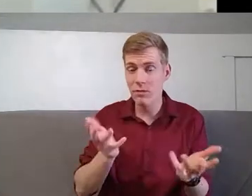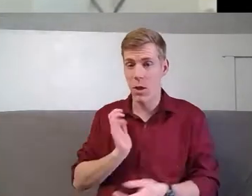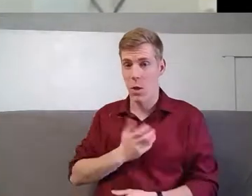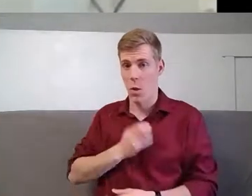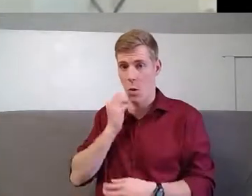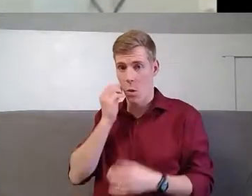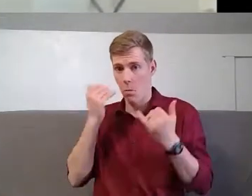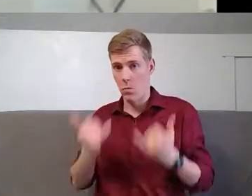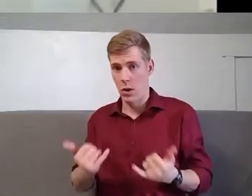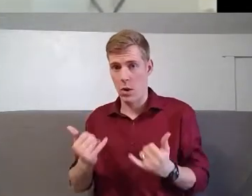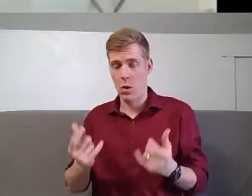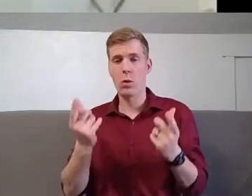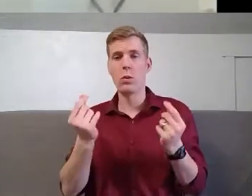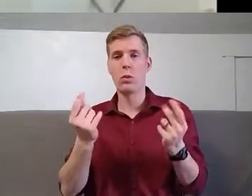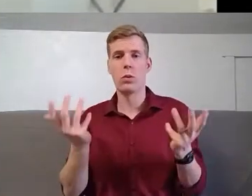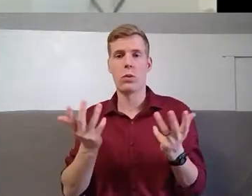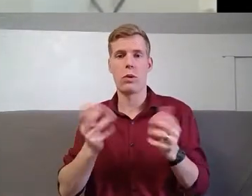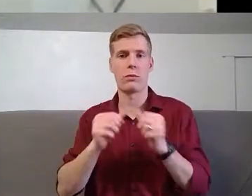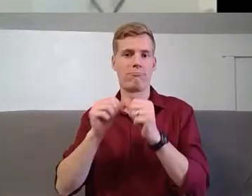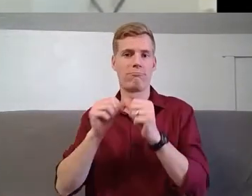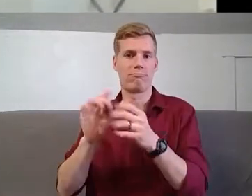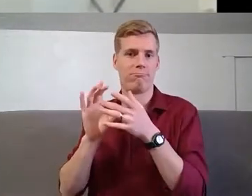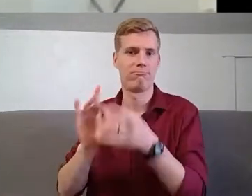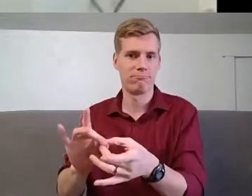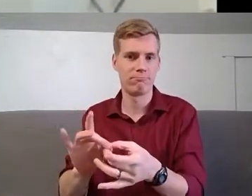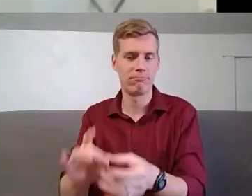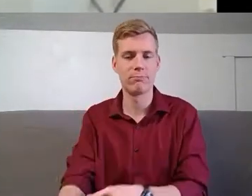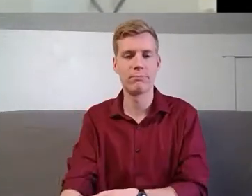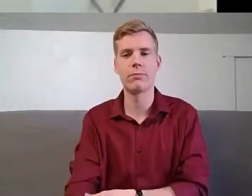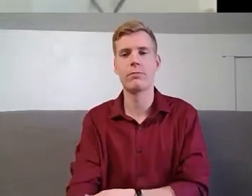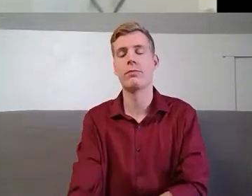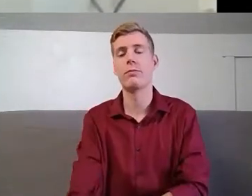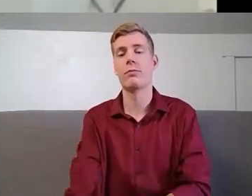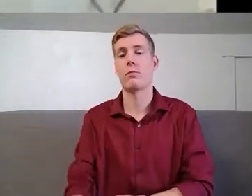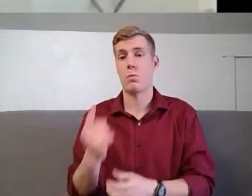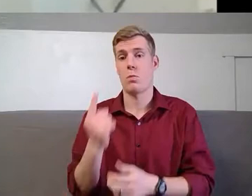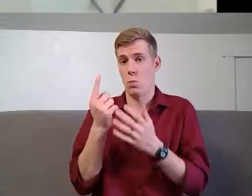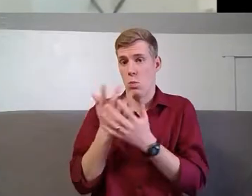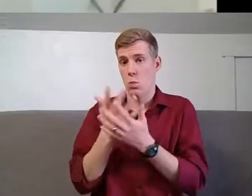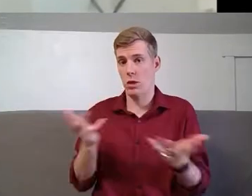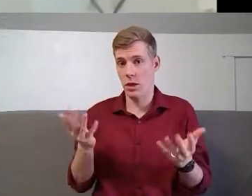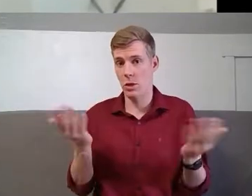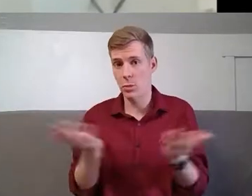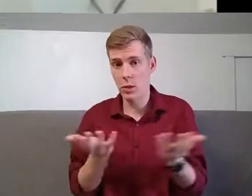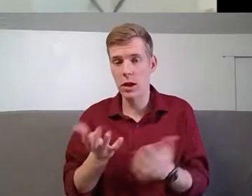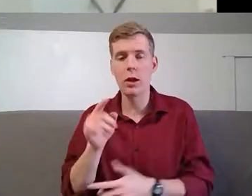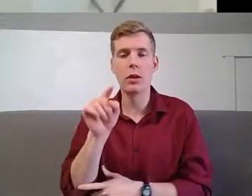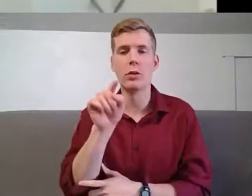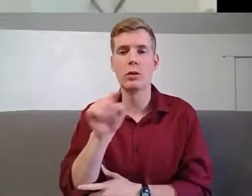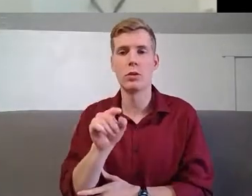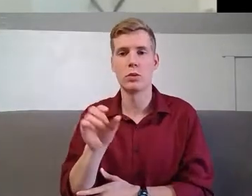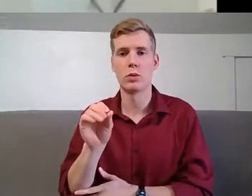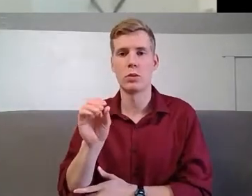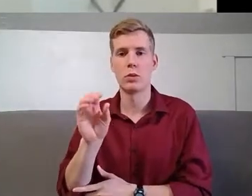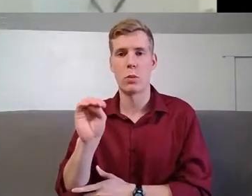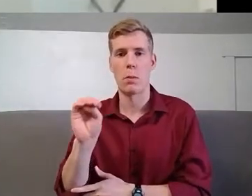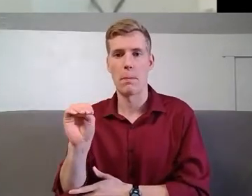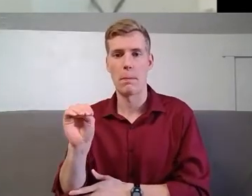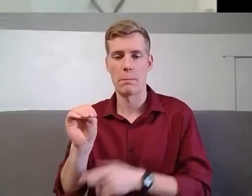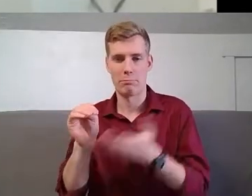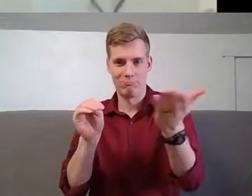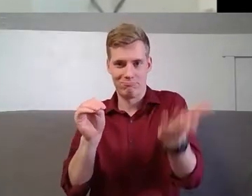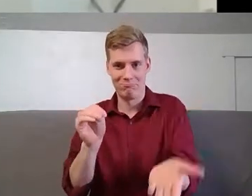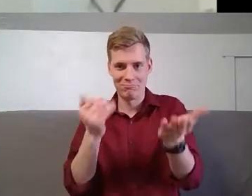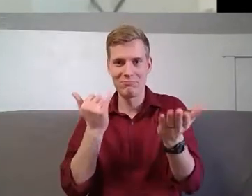home to stay connected. So obviously one of the things we're doing is Zoom. This is Zoom.